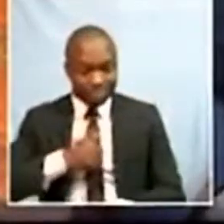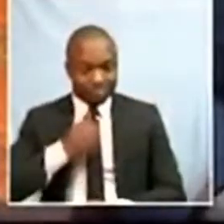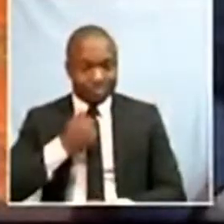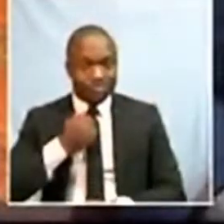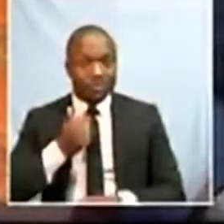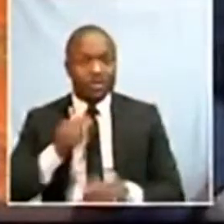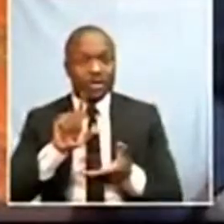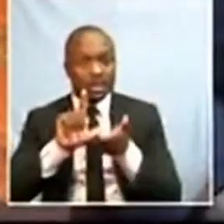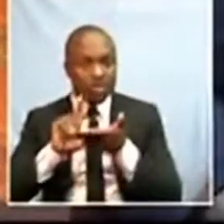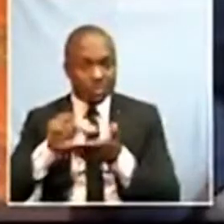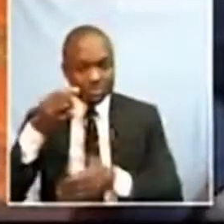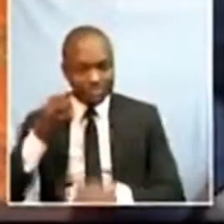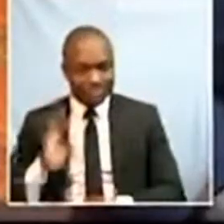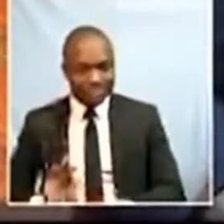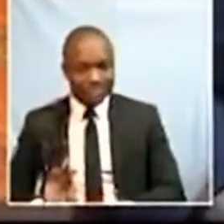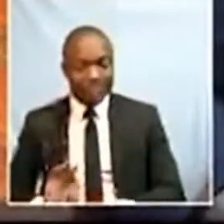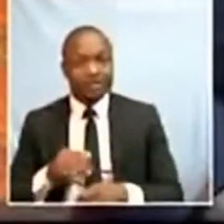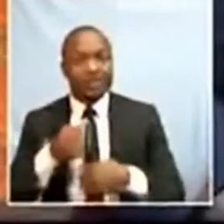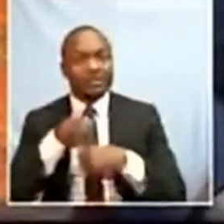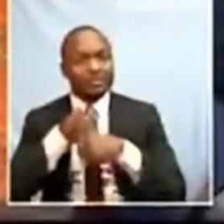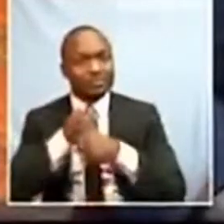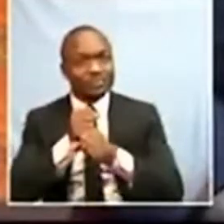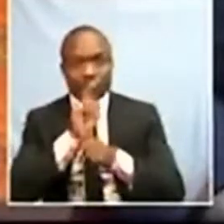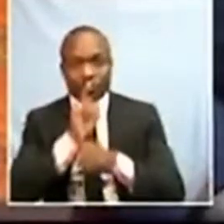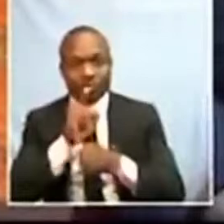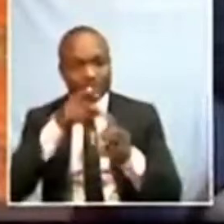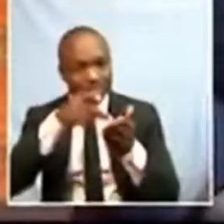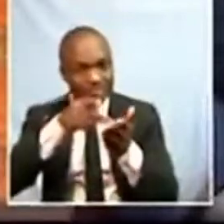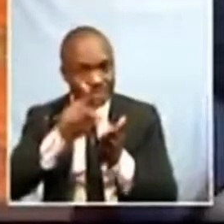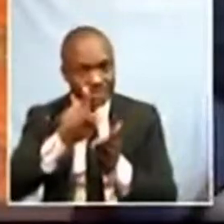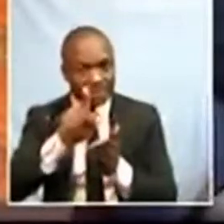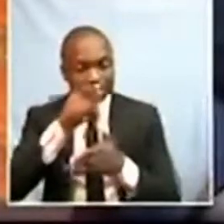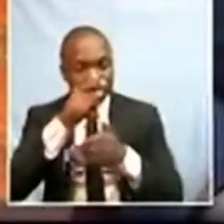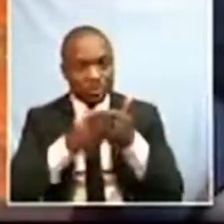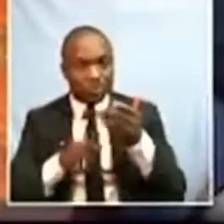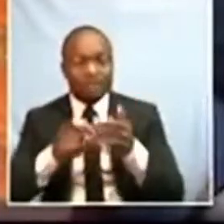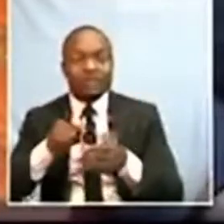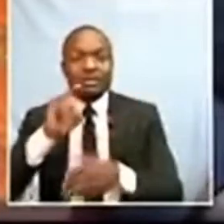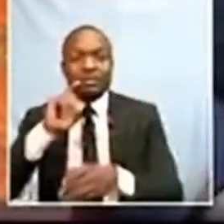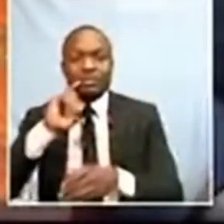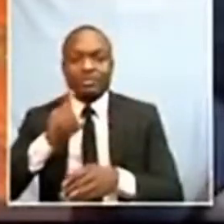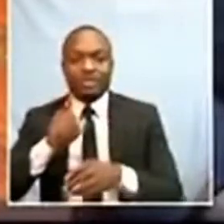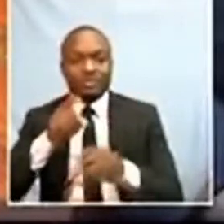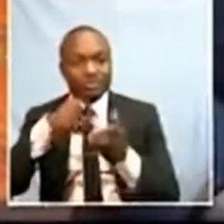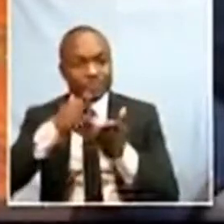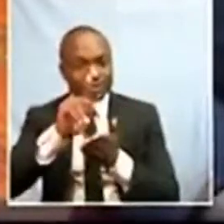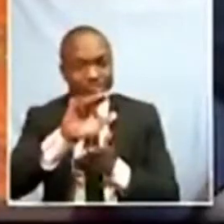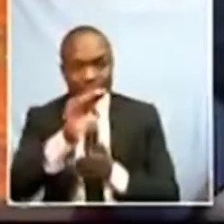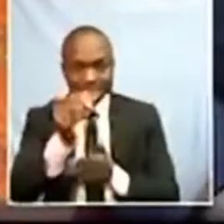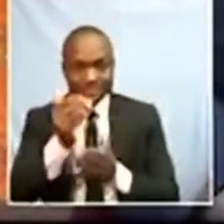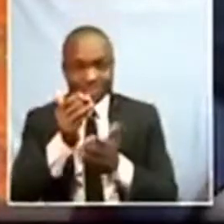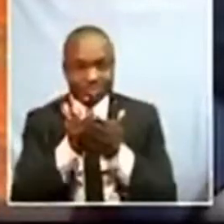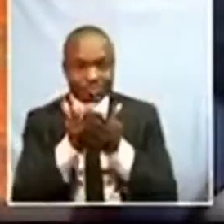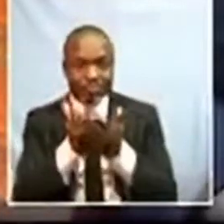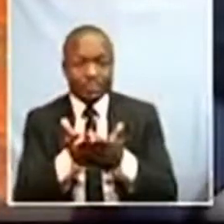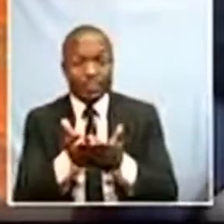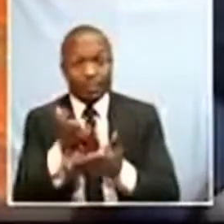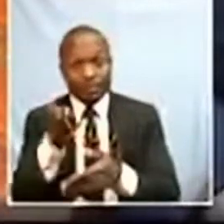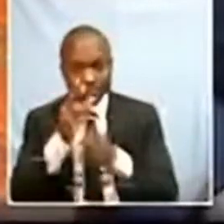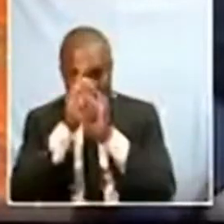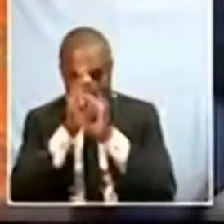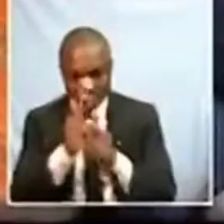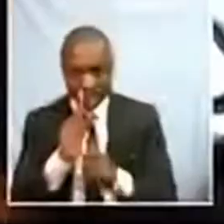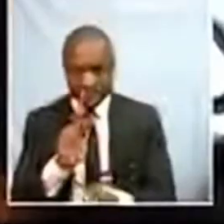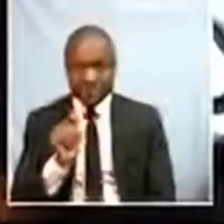the loan beneficiaries to ensure that they pay what they are supposed to pay. Chair, I submit. Yes, Honorable